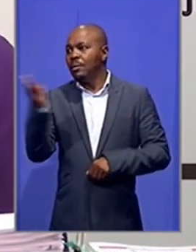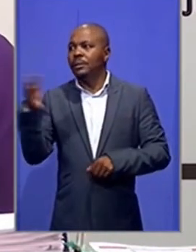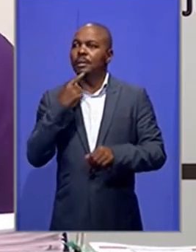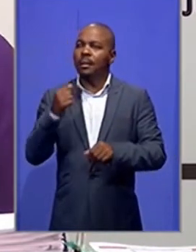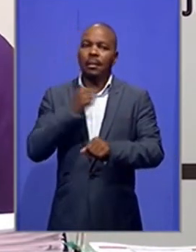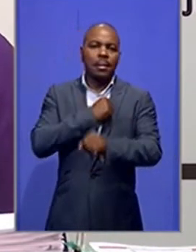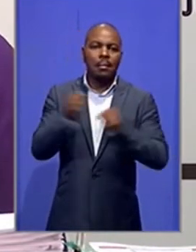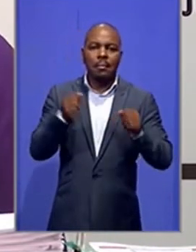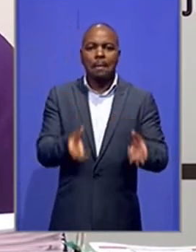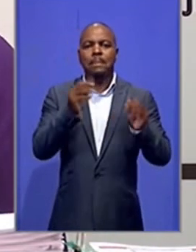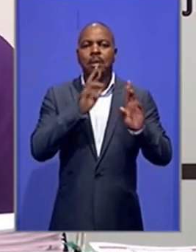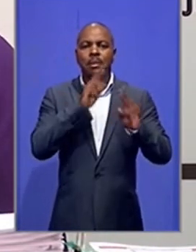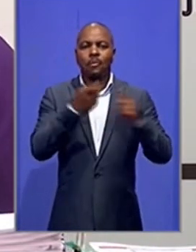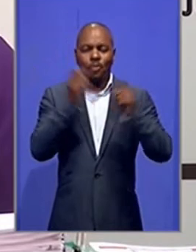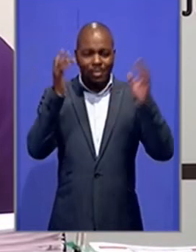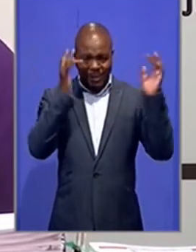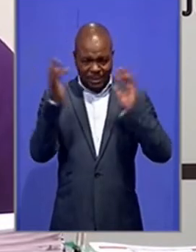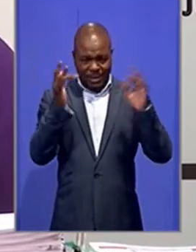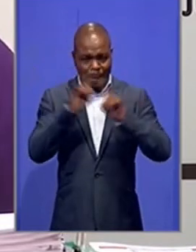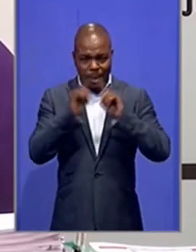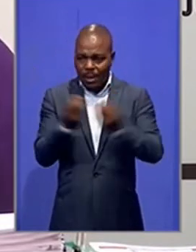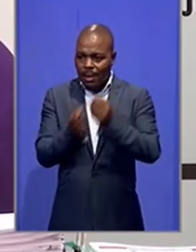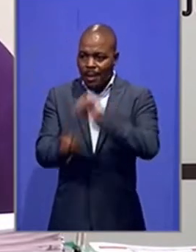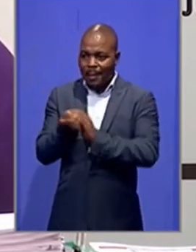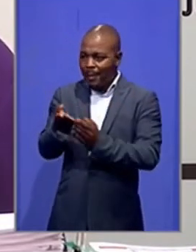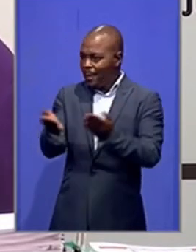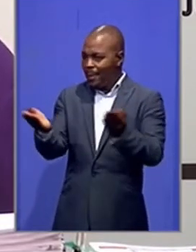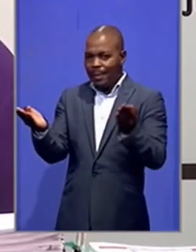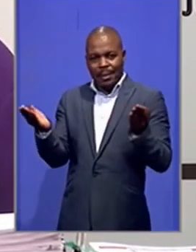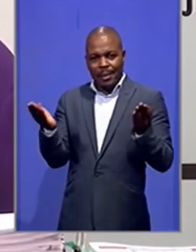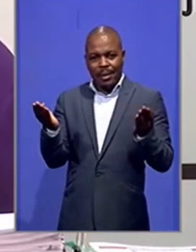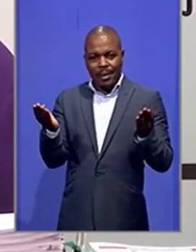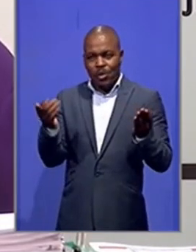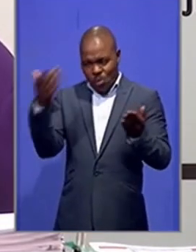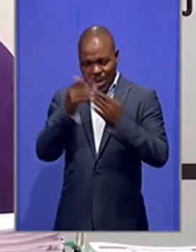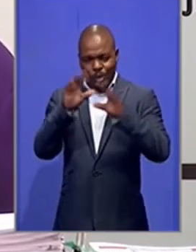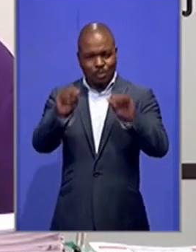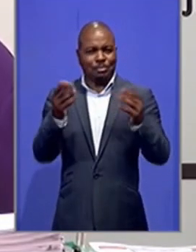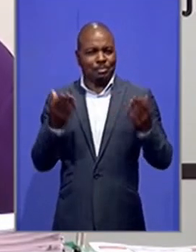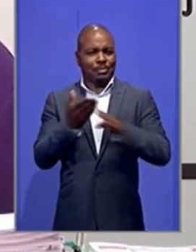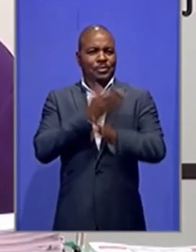when certain things were just happening right in front of your eyes and you could have stopped them.